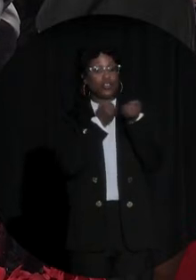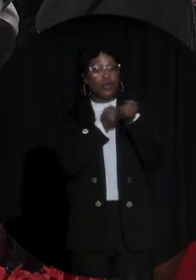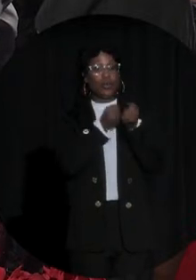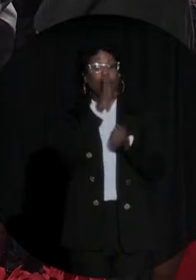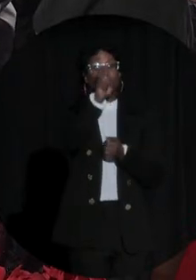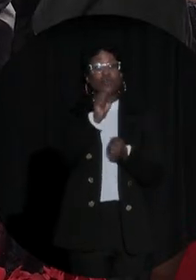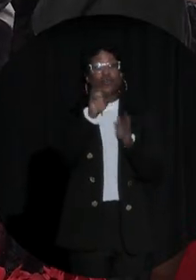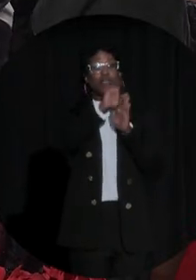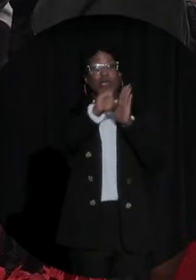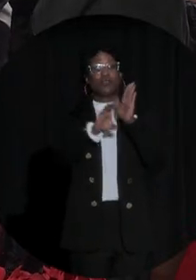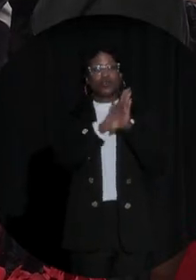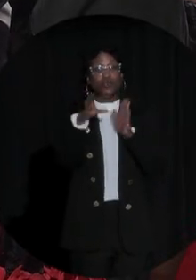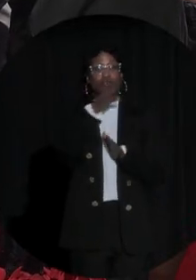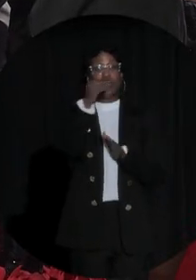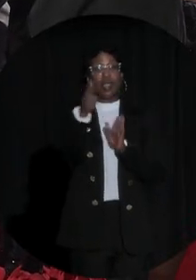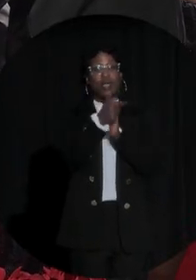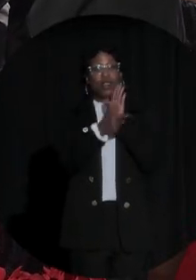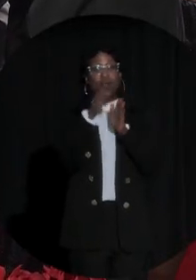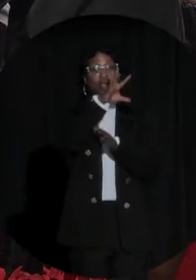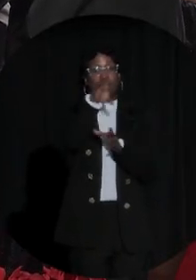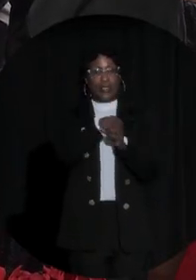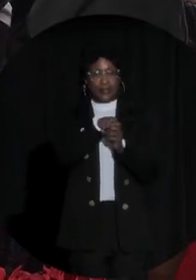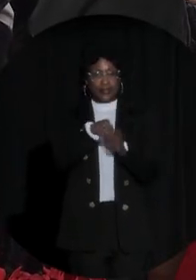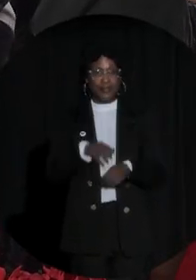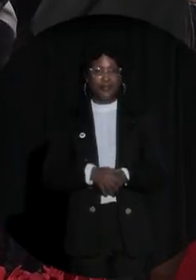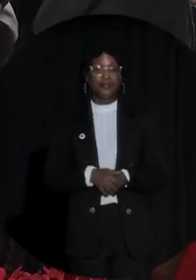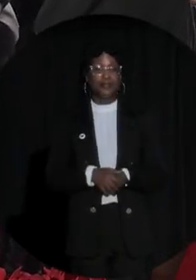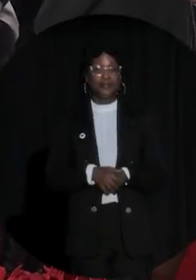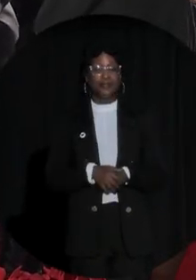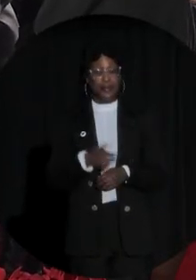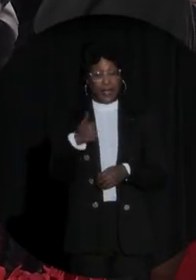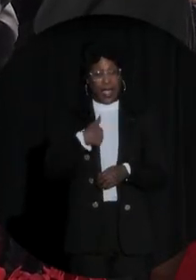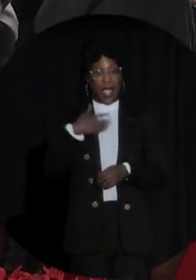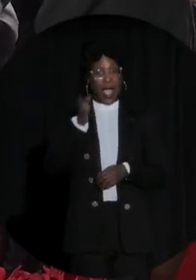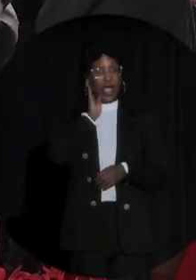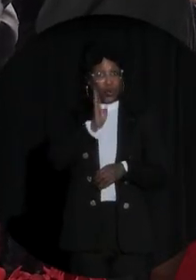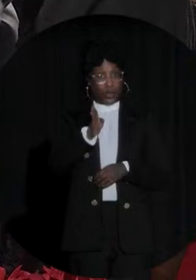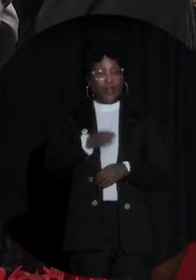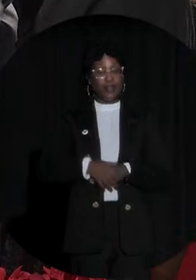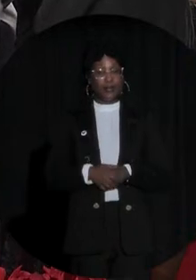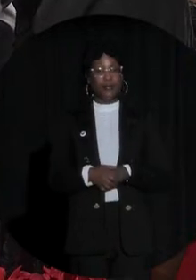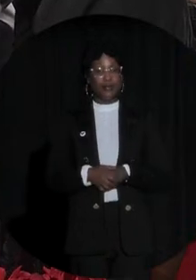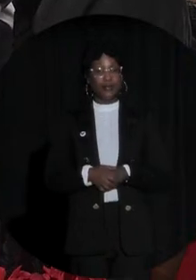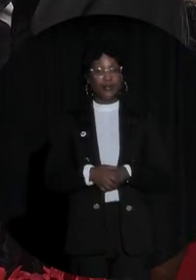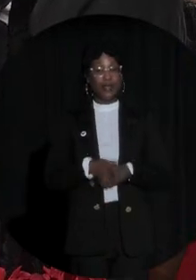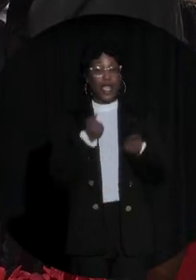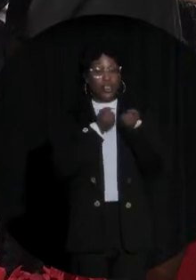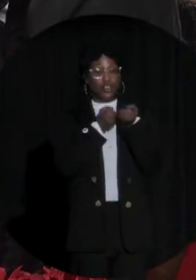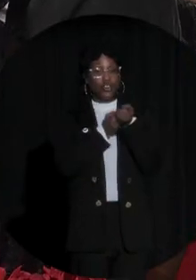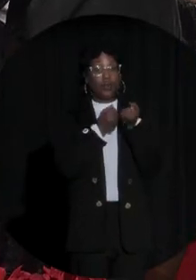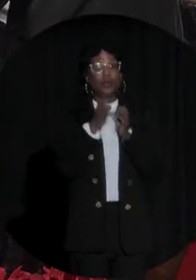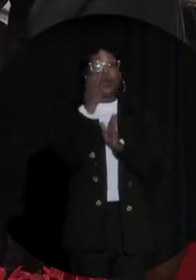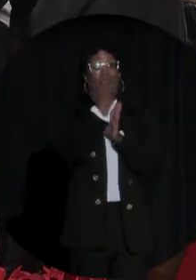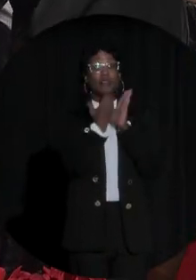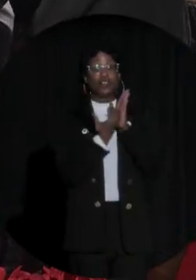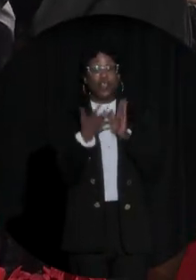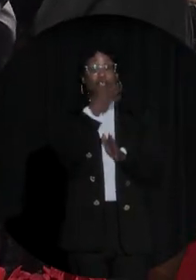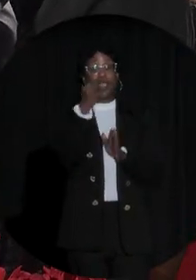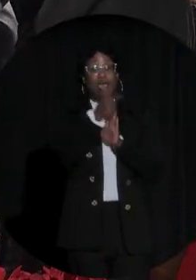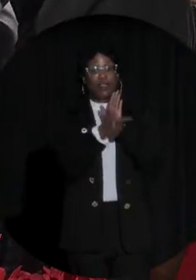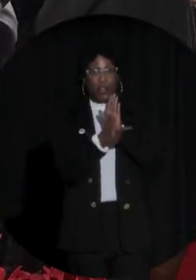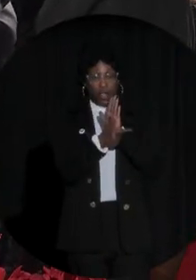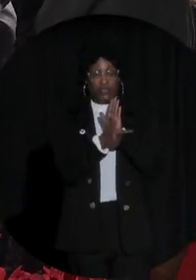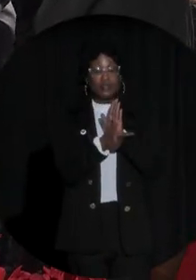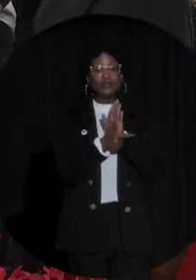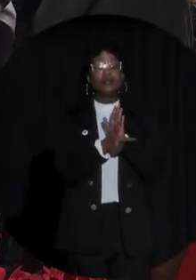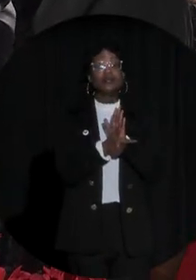And support the Constitution and laws thereof. And that I will. And that I will. Support the charter and laws. Support the charter and